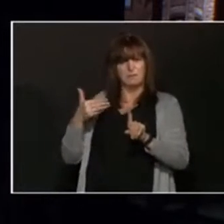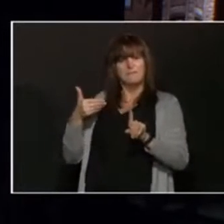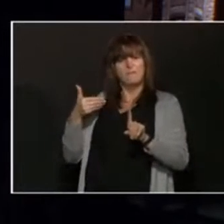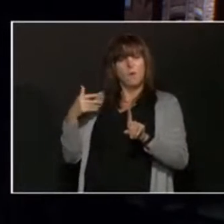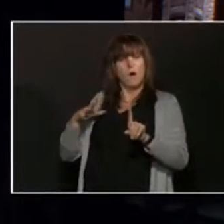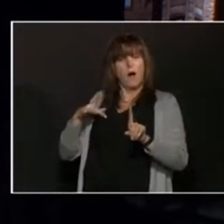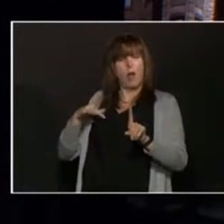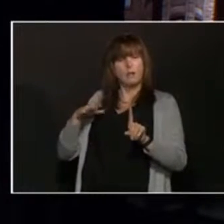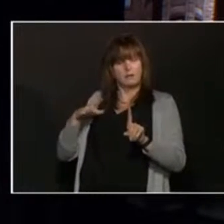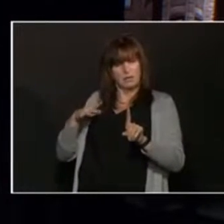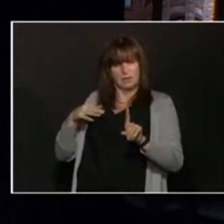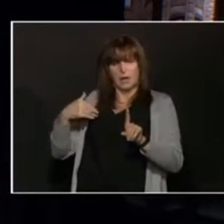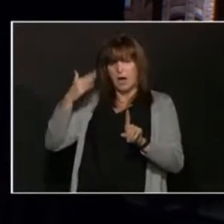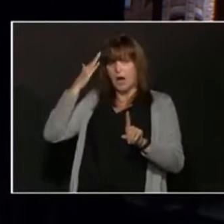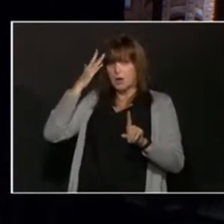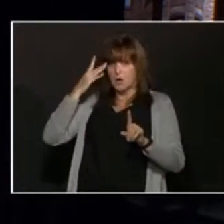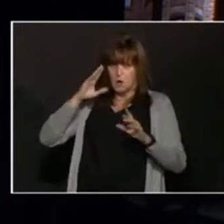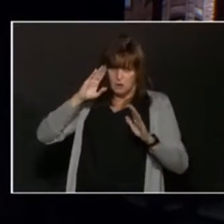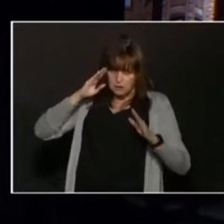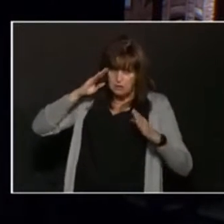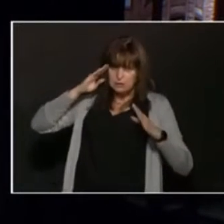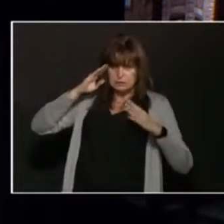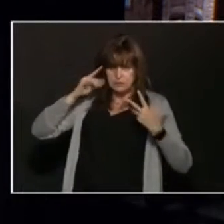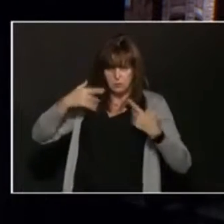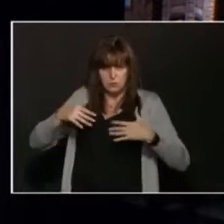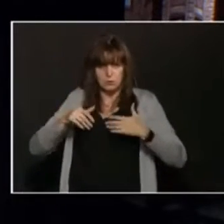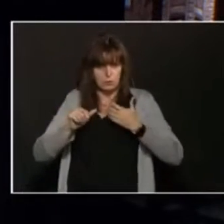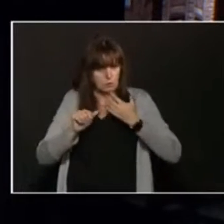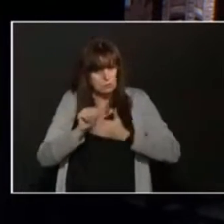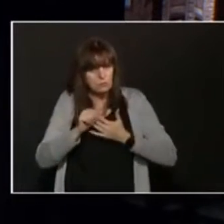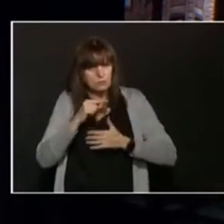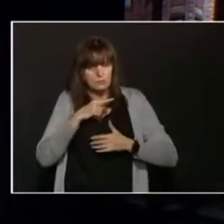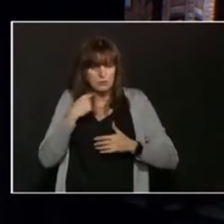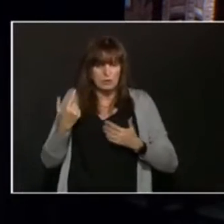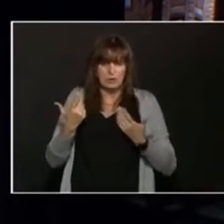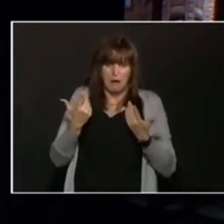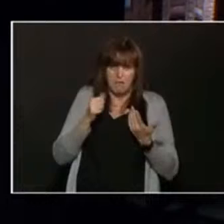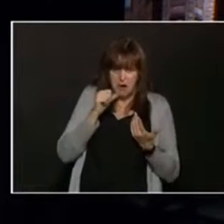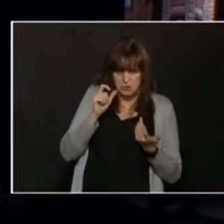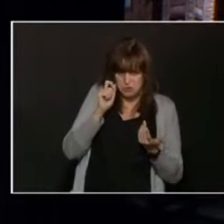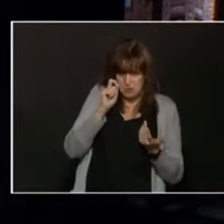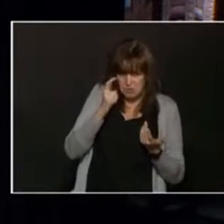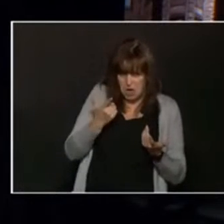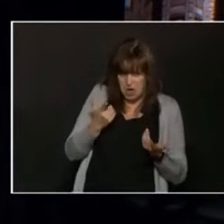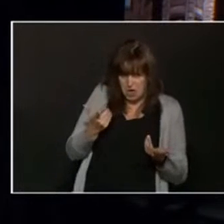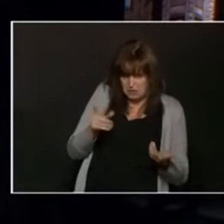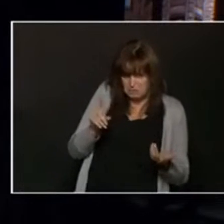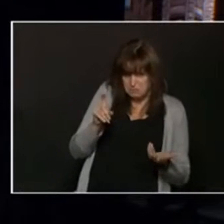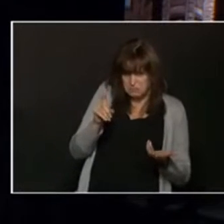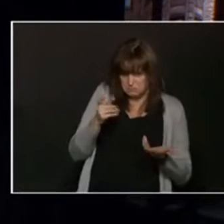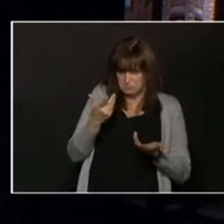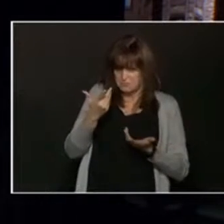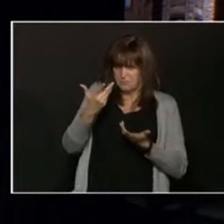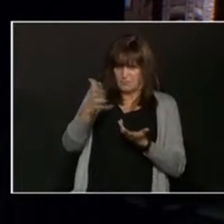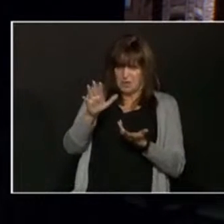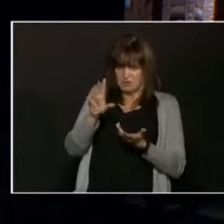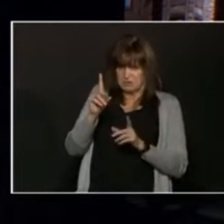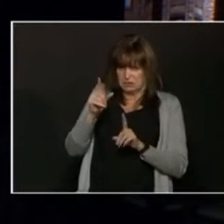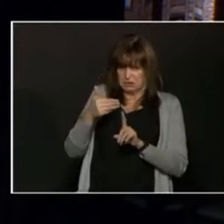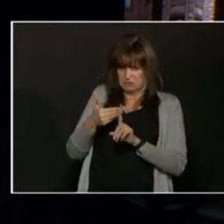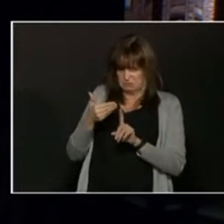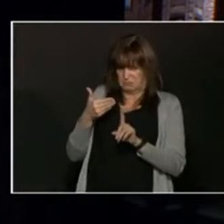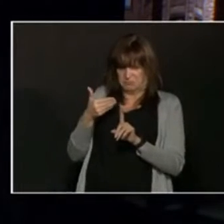these projections are, is it fair to say you're not surprised that evidence was already pointing to the need for stricter measures